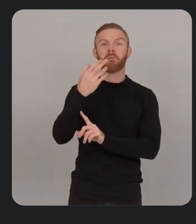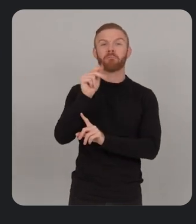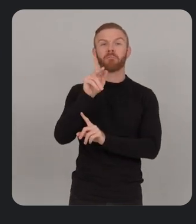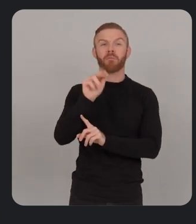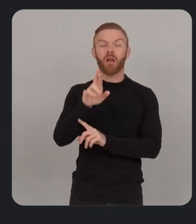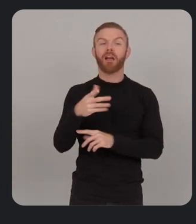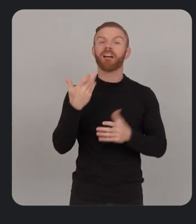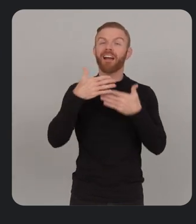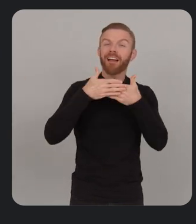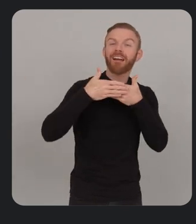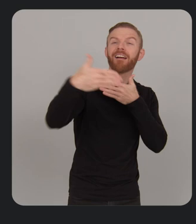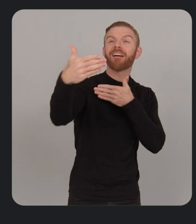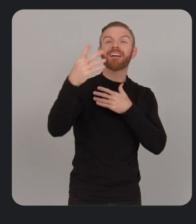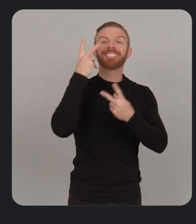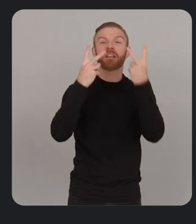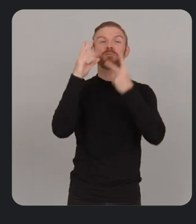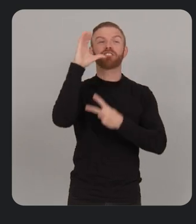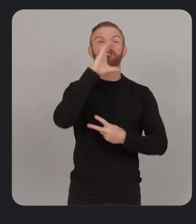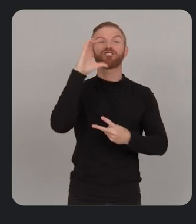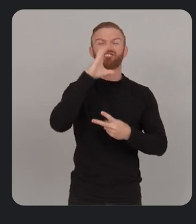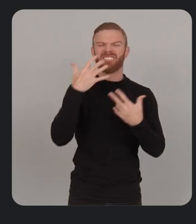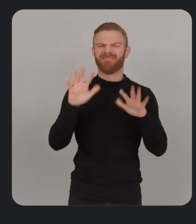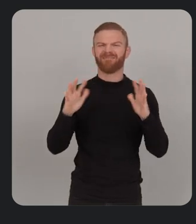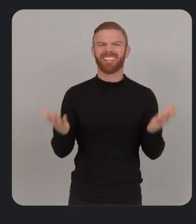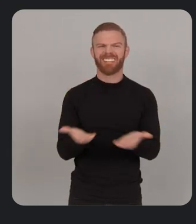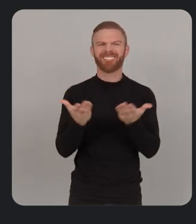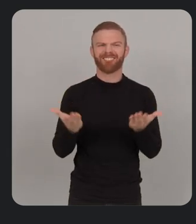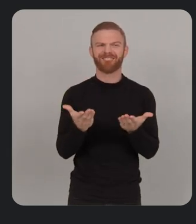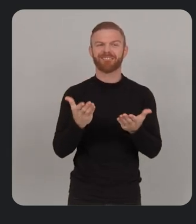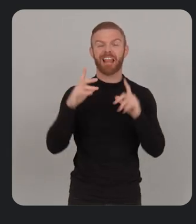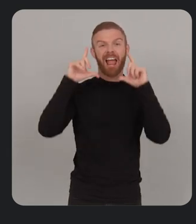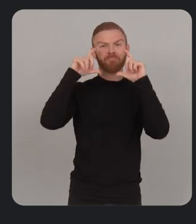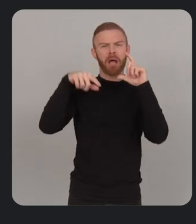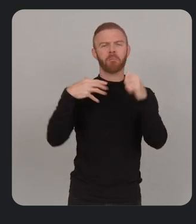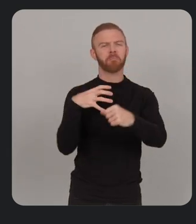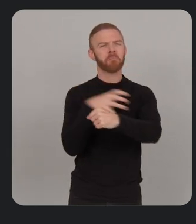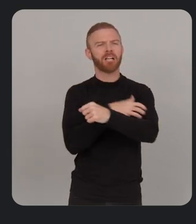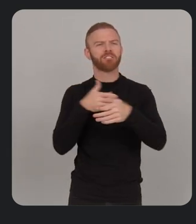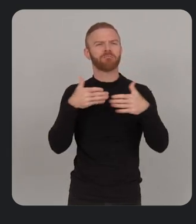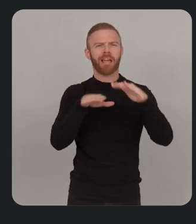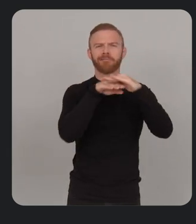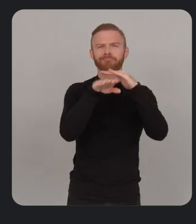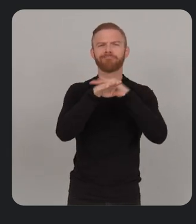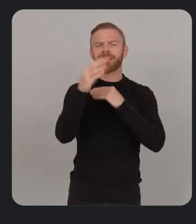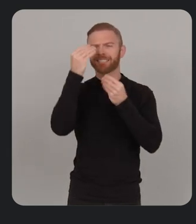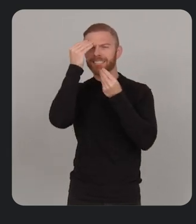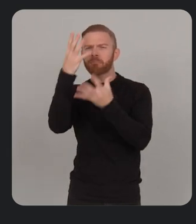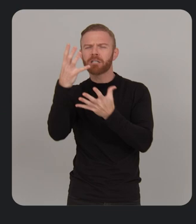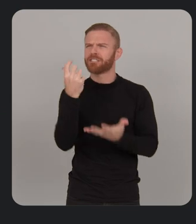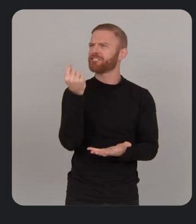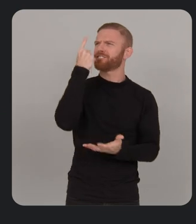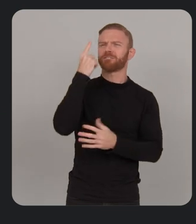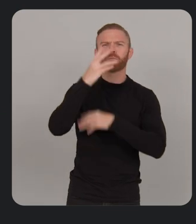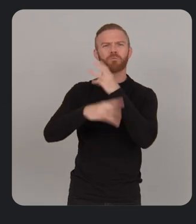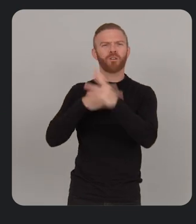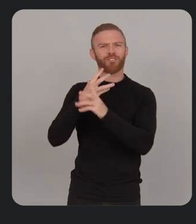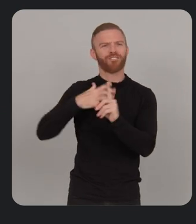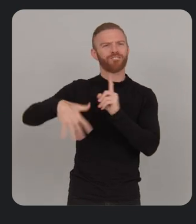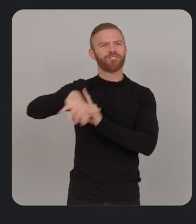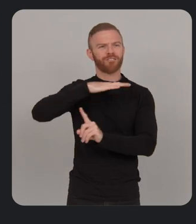of visual search is here, and your camera is a powerful way to access information and understand the world around you.